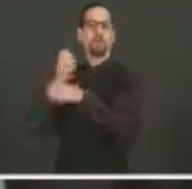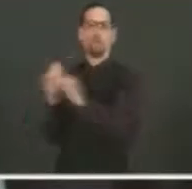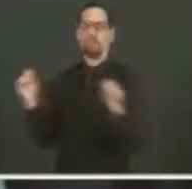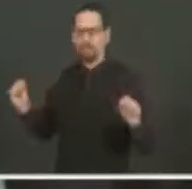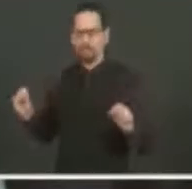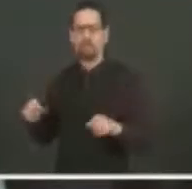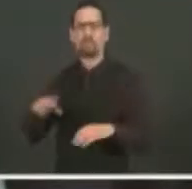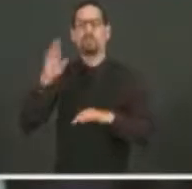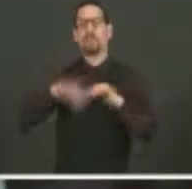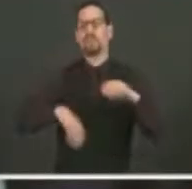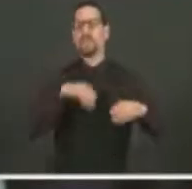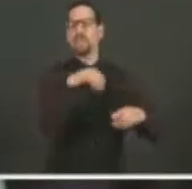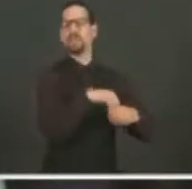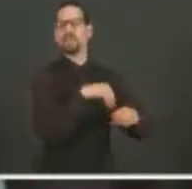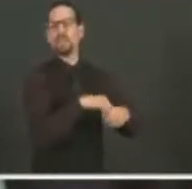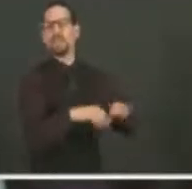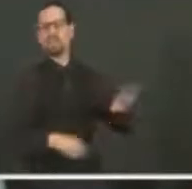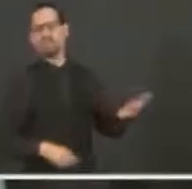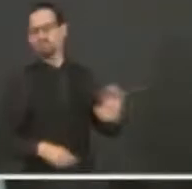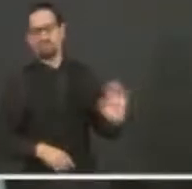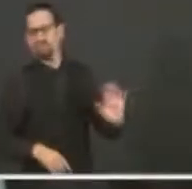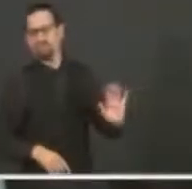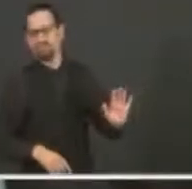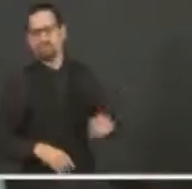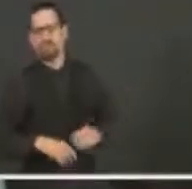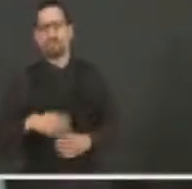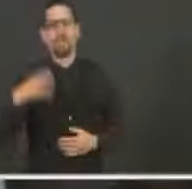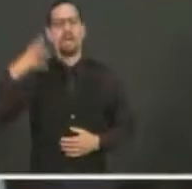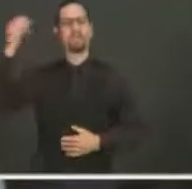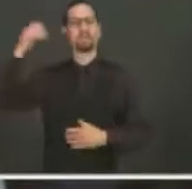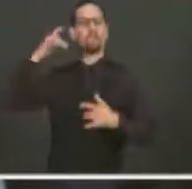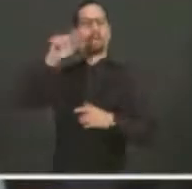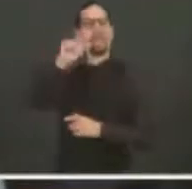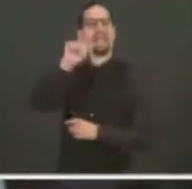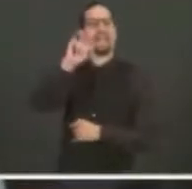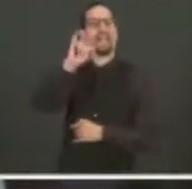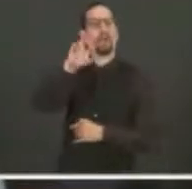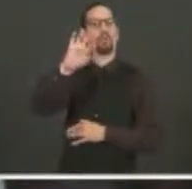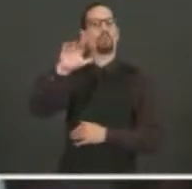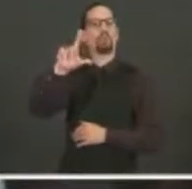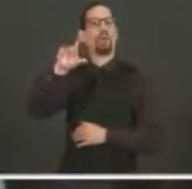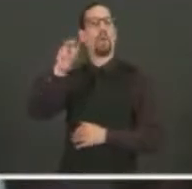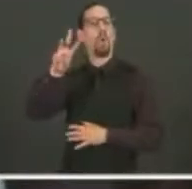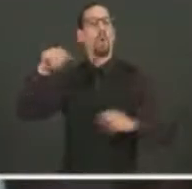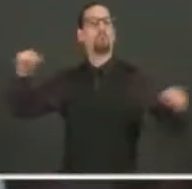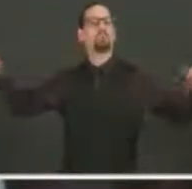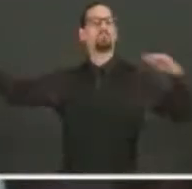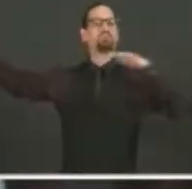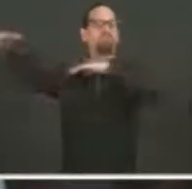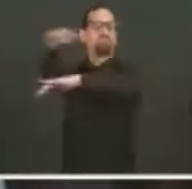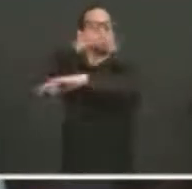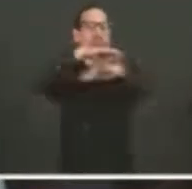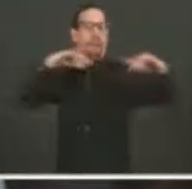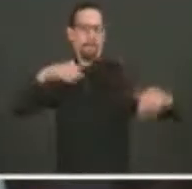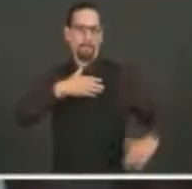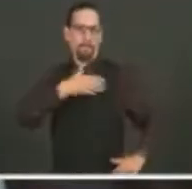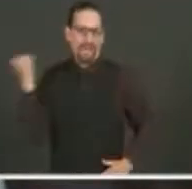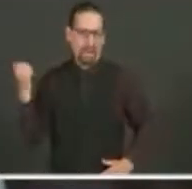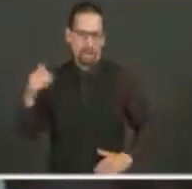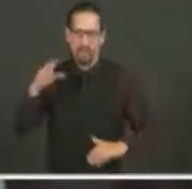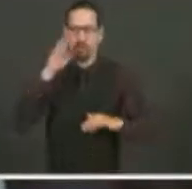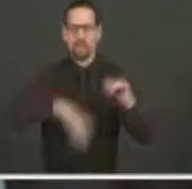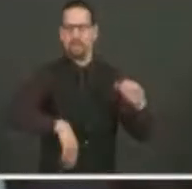than inside. What we're asking you is, if you're a municipality or some other